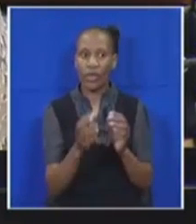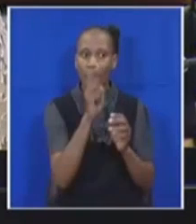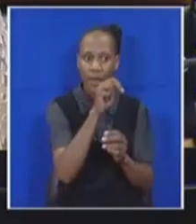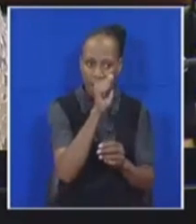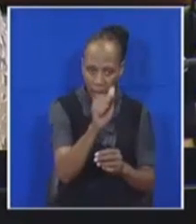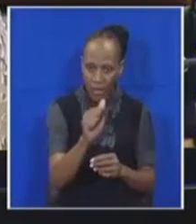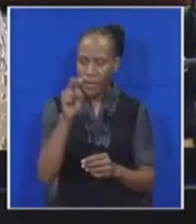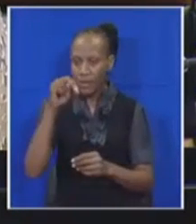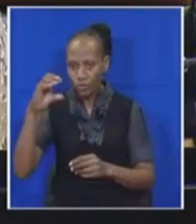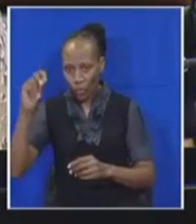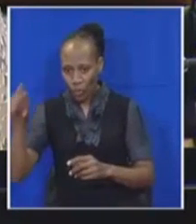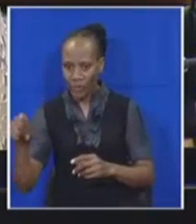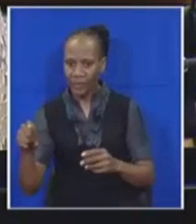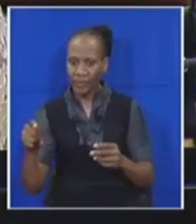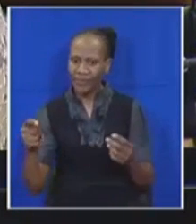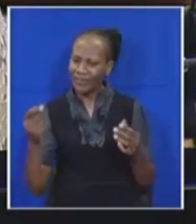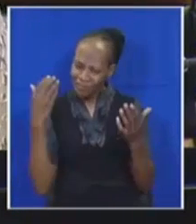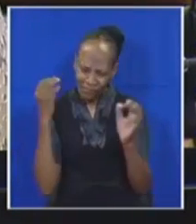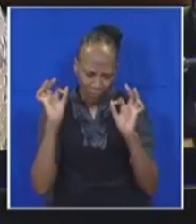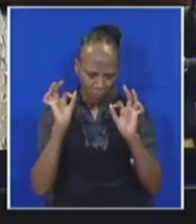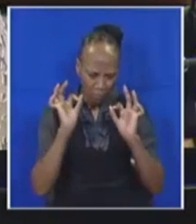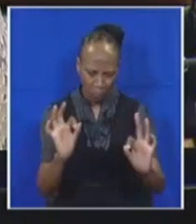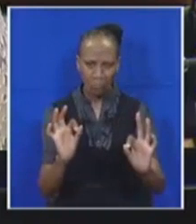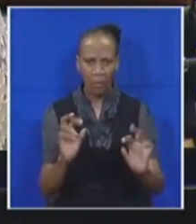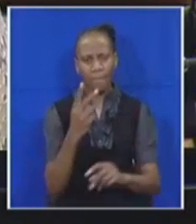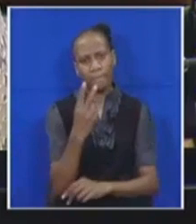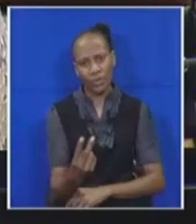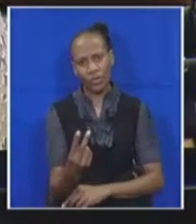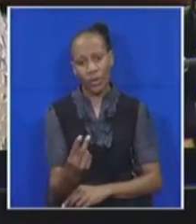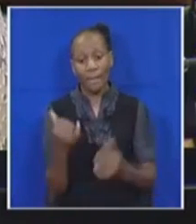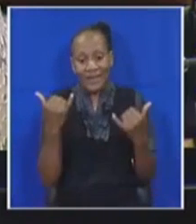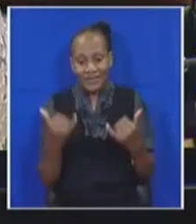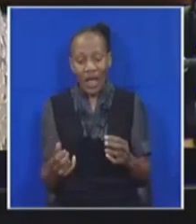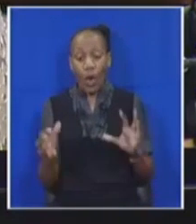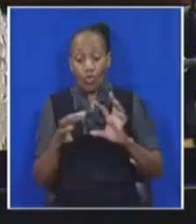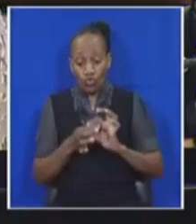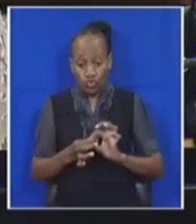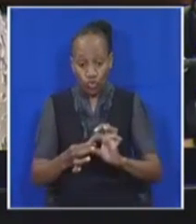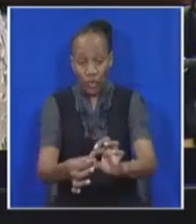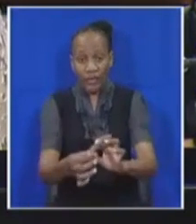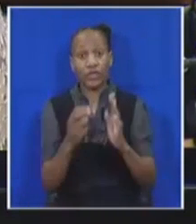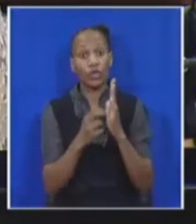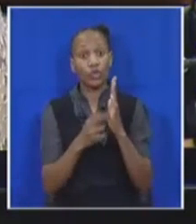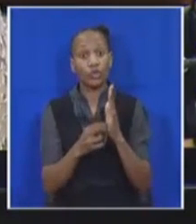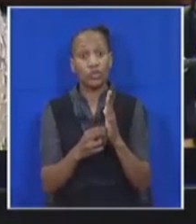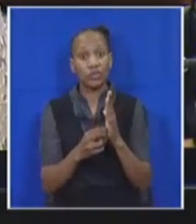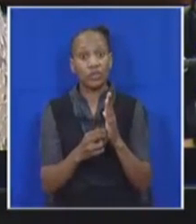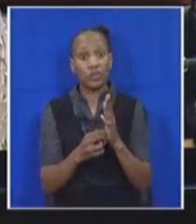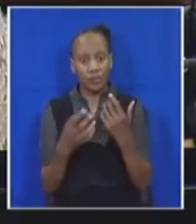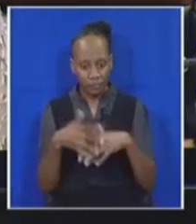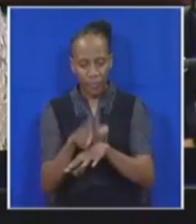different circumstances. For now, the rules of the joint sittings will apply. It is under those